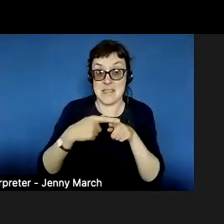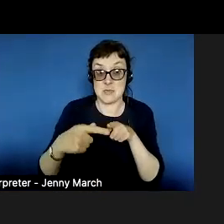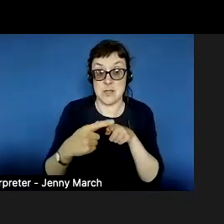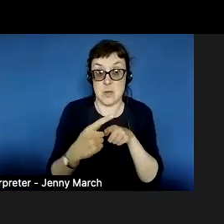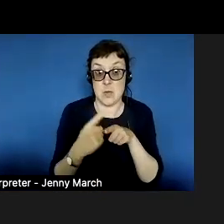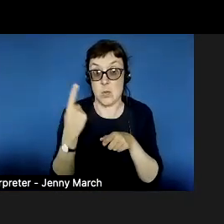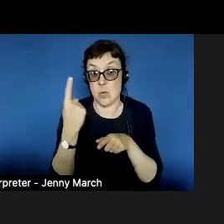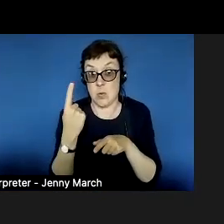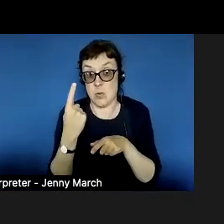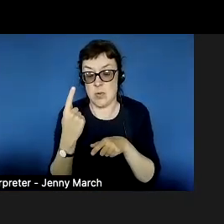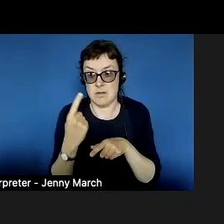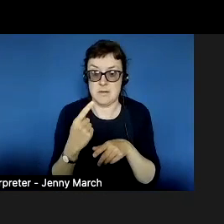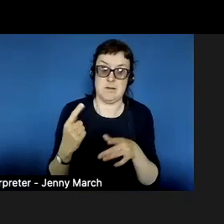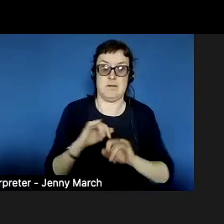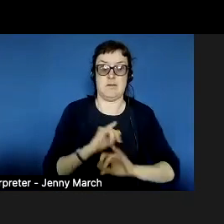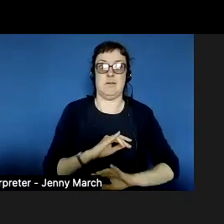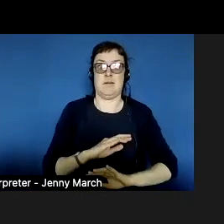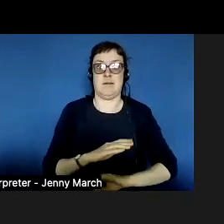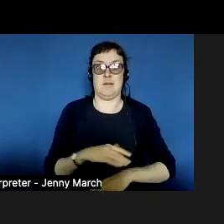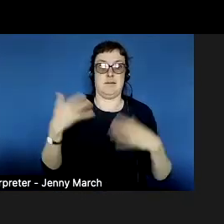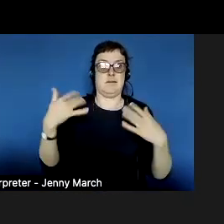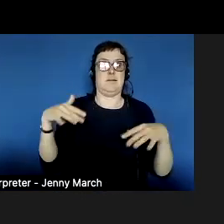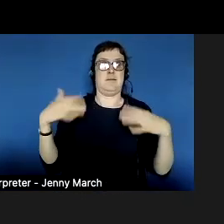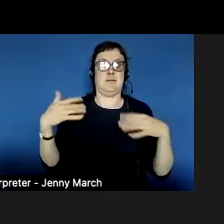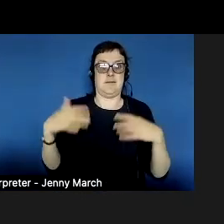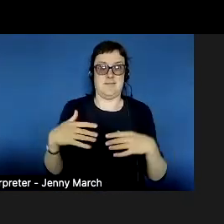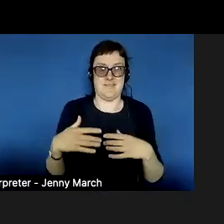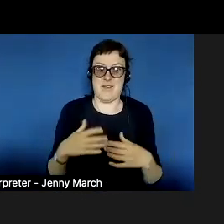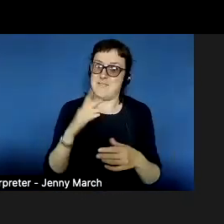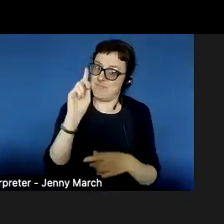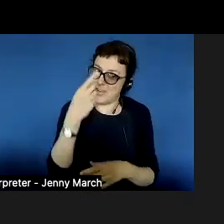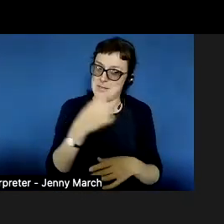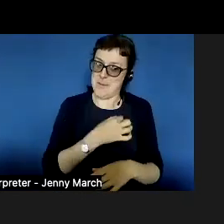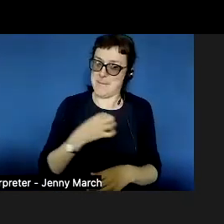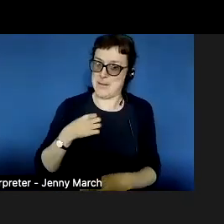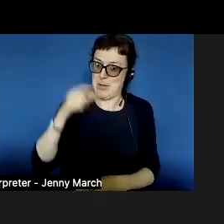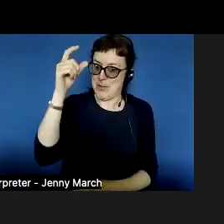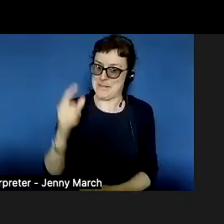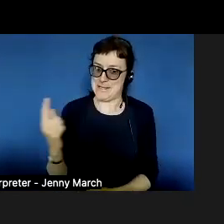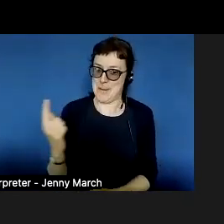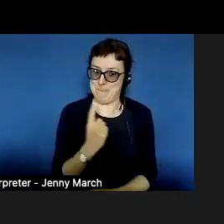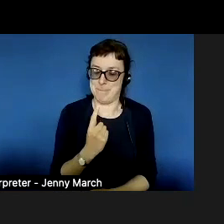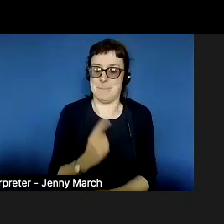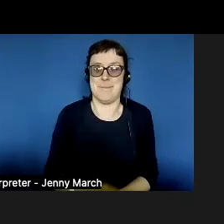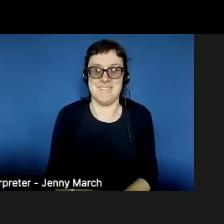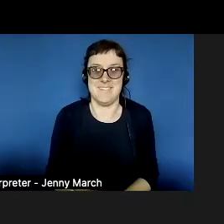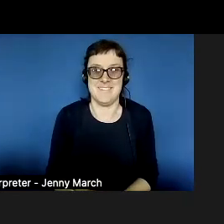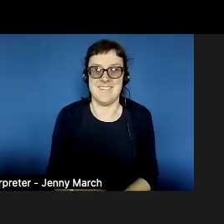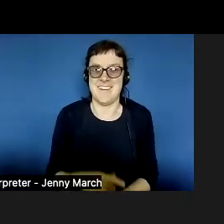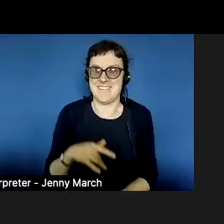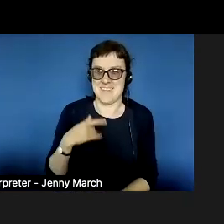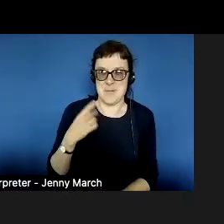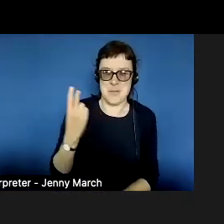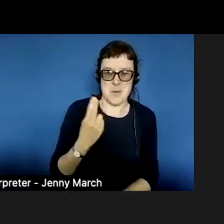kind of actual medical professional come in, and yeah, this was the kind of thing that we both